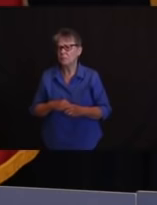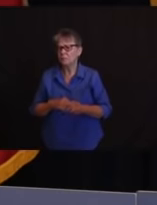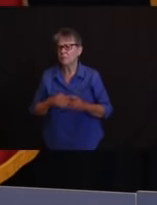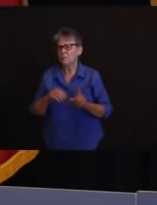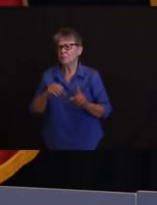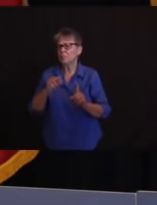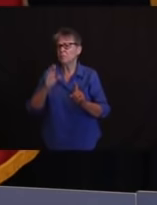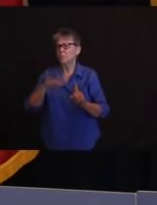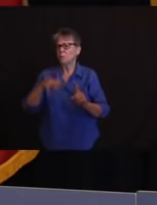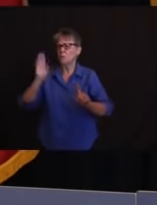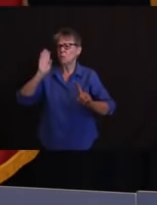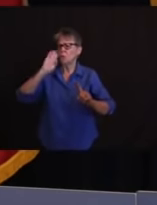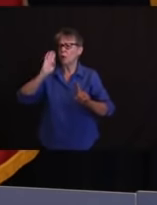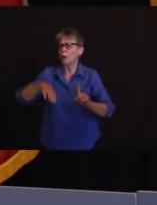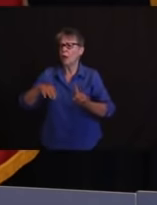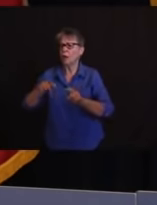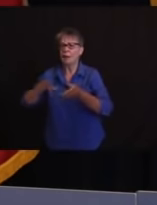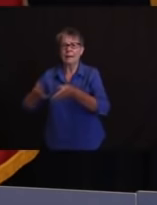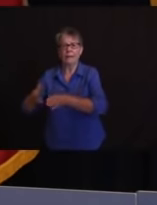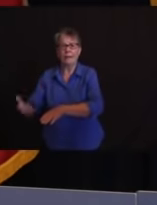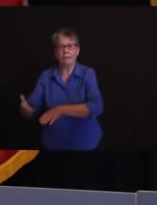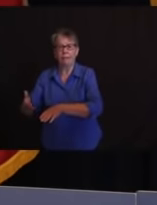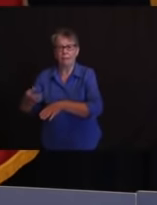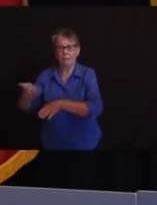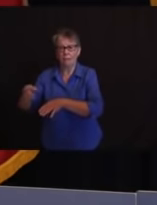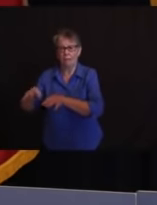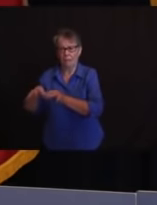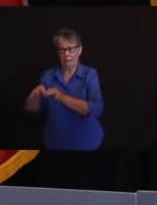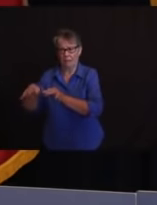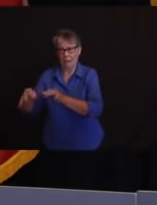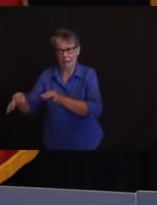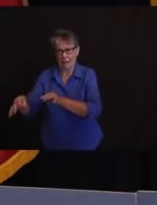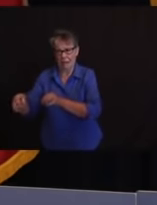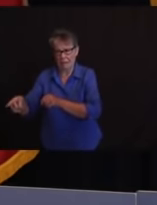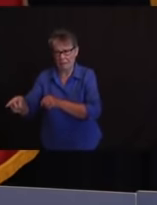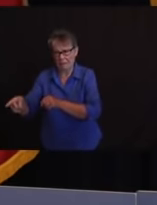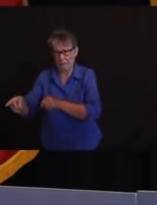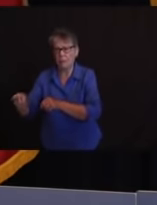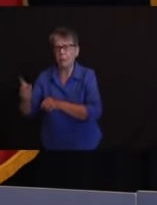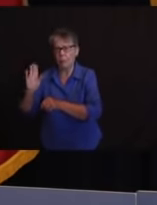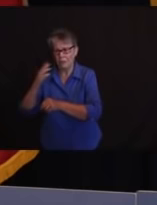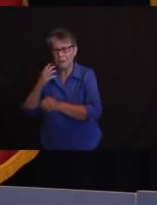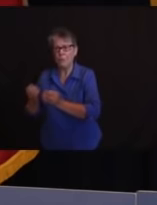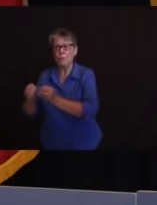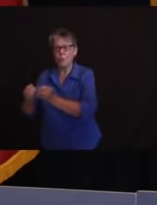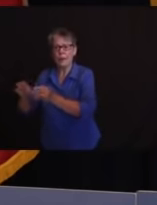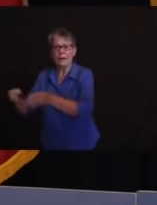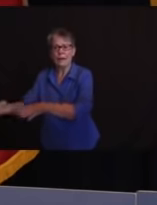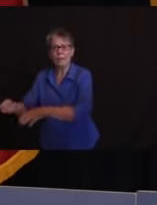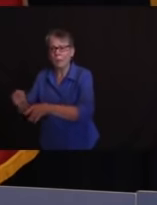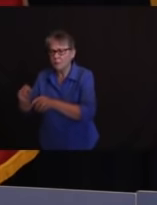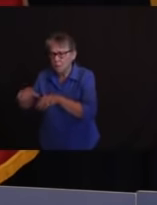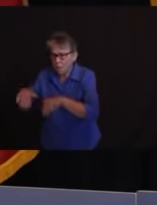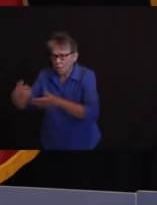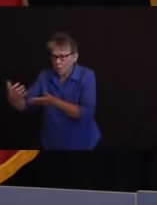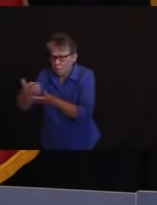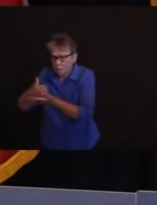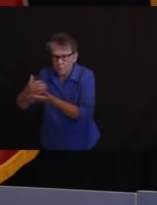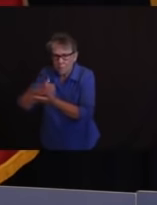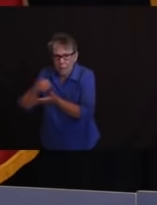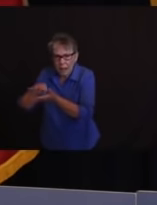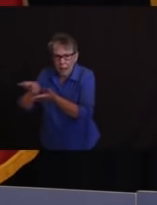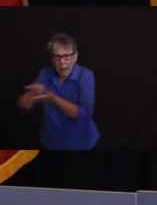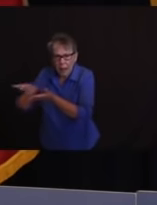rates as well. Hopefully, they won't have the same dramatic upswing as New Jersey and New York